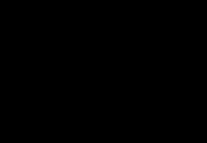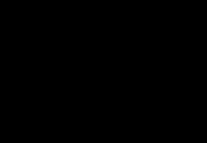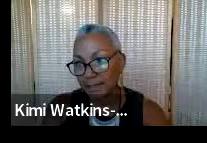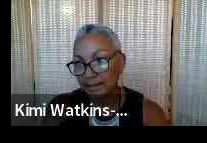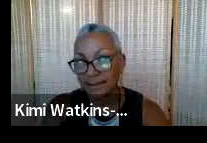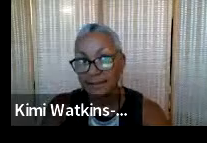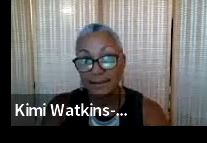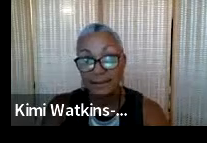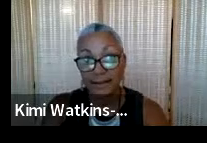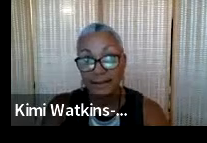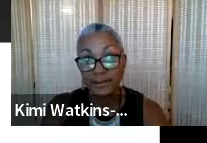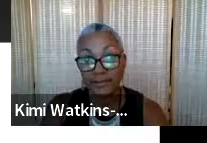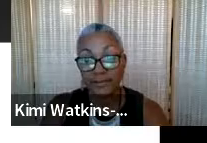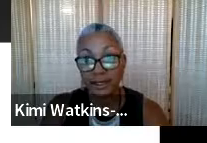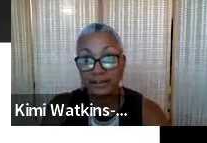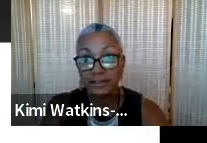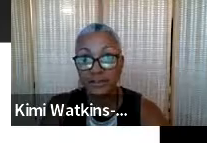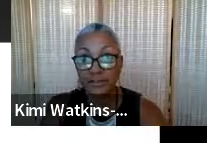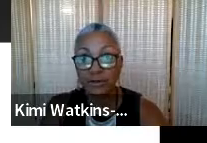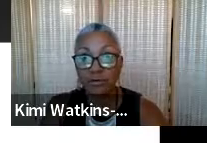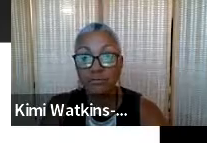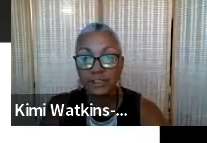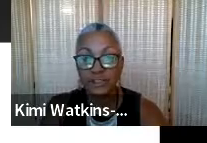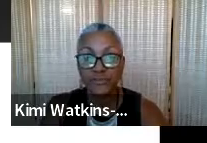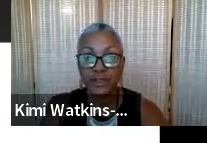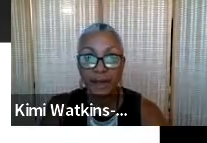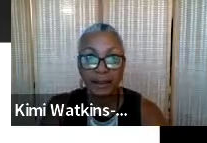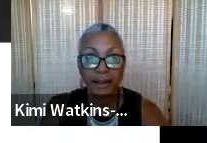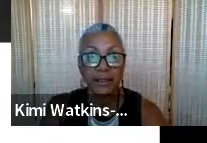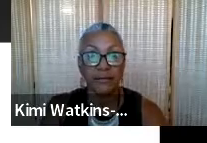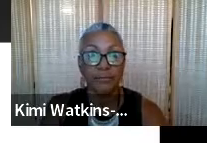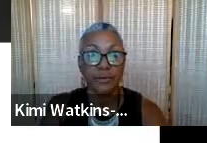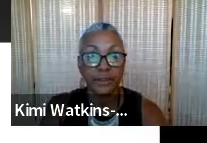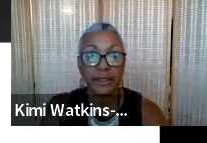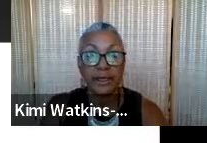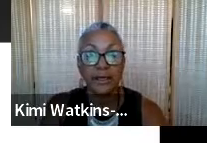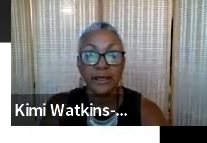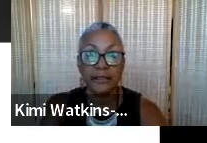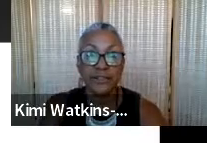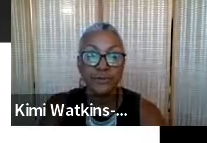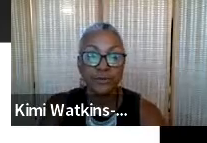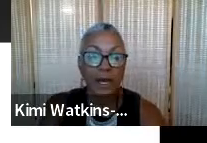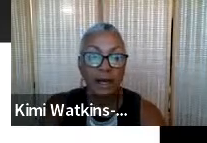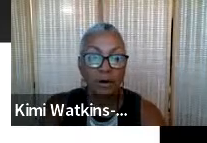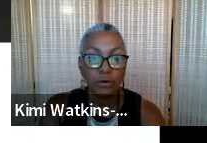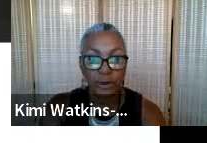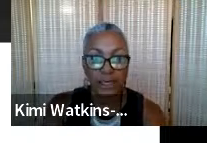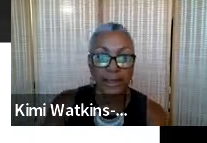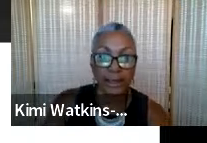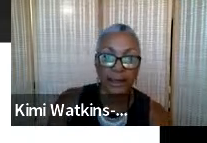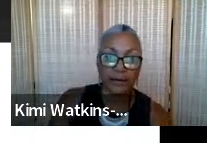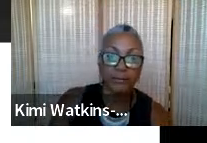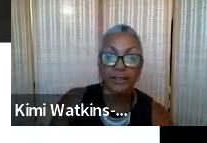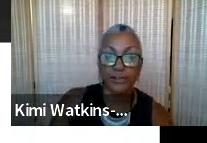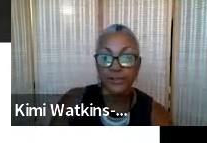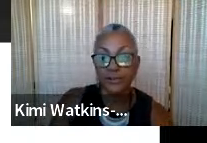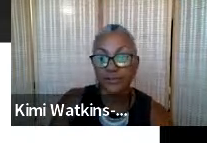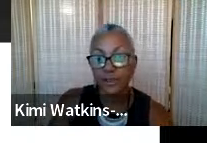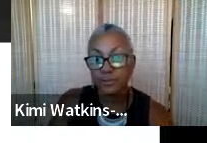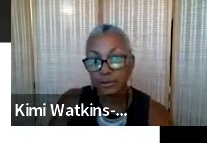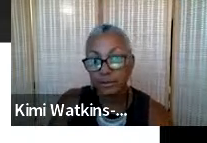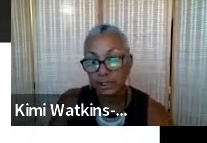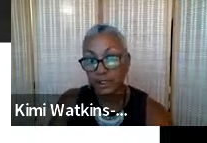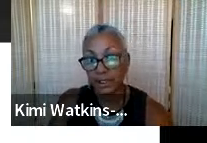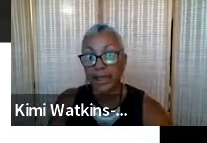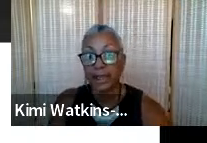these many months and have given us so much feedback and input into how we can better